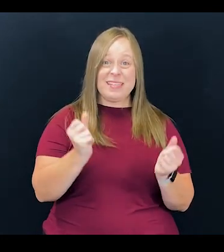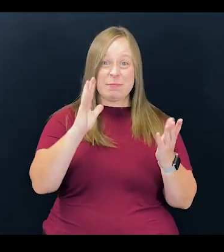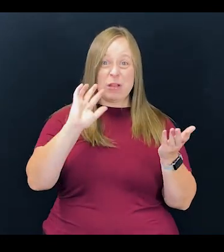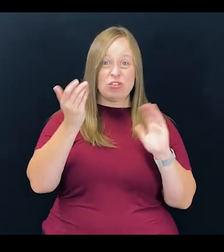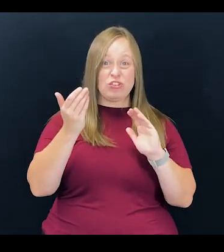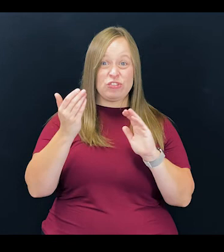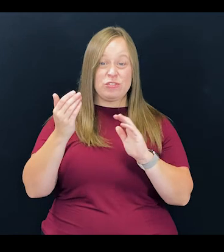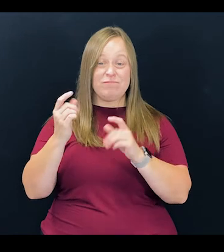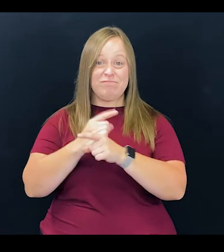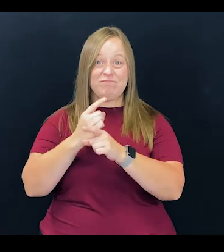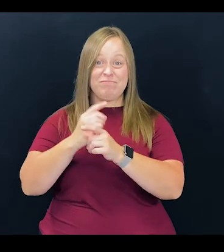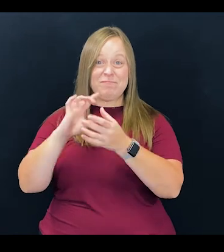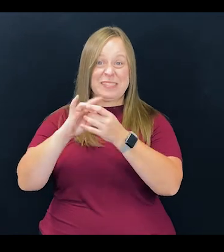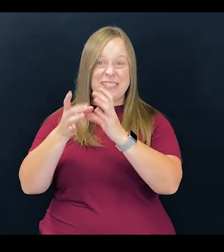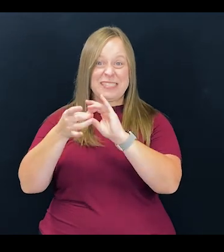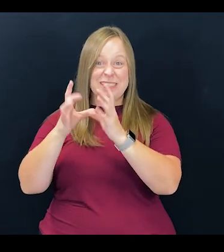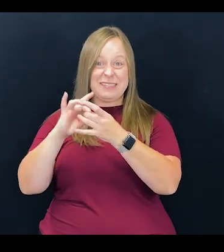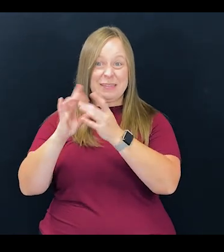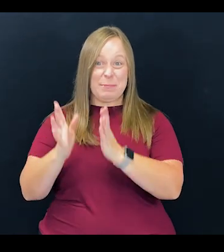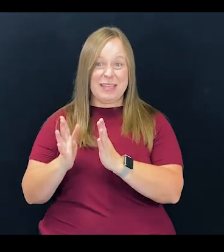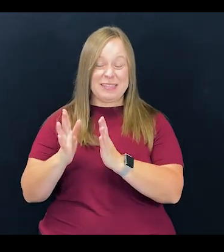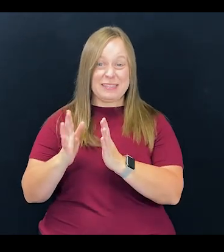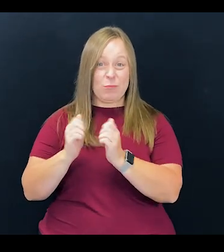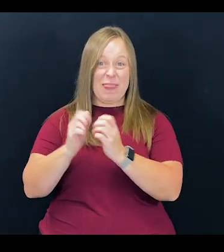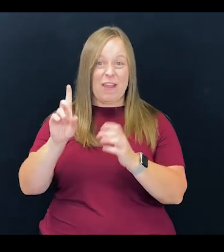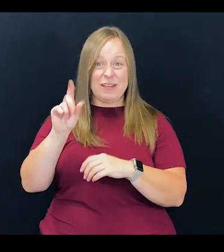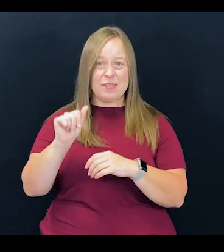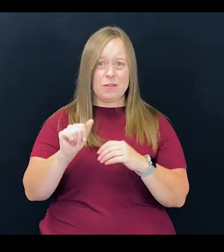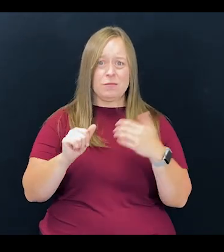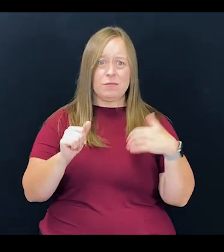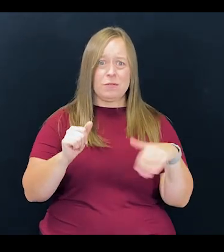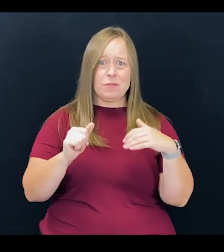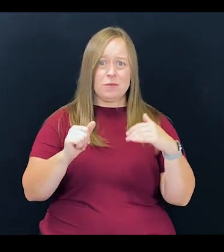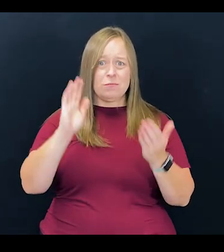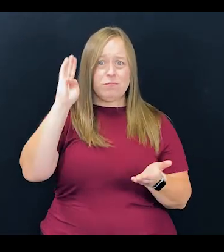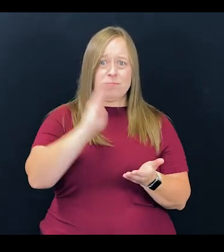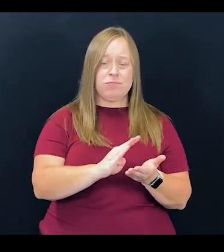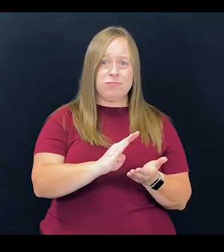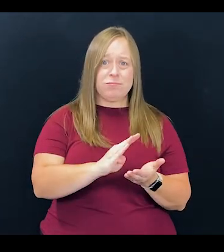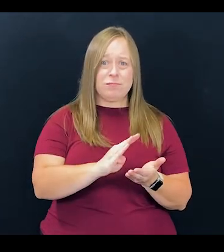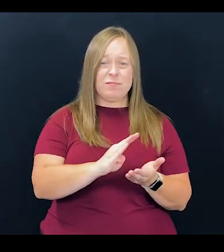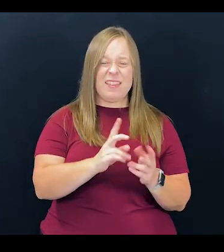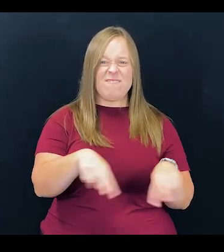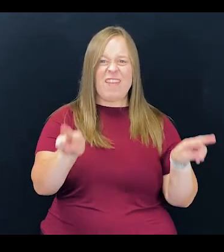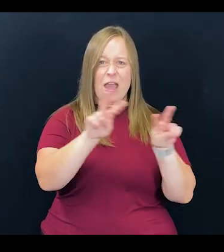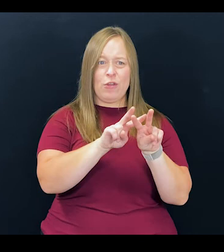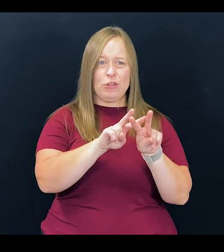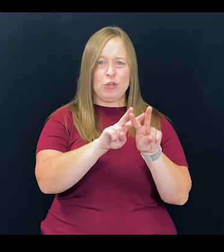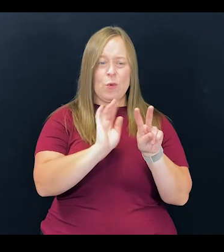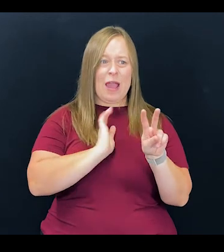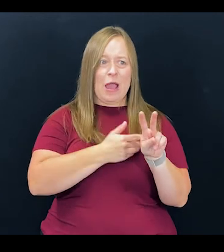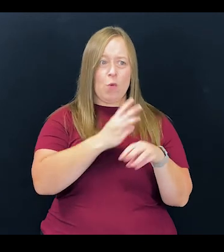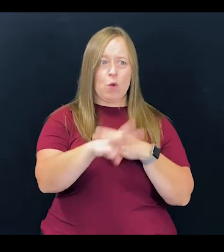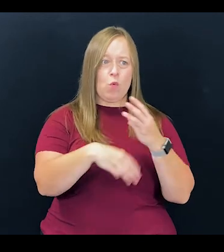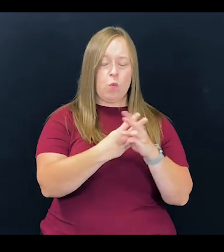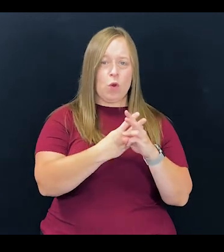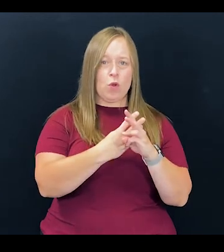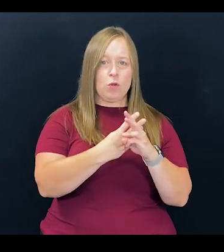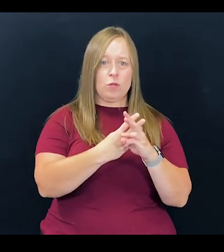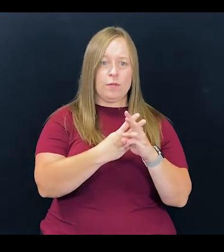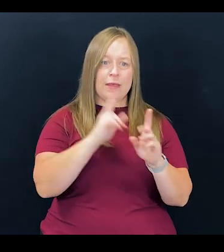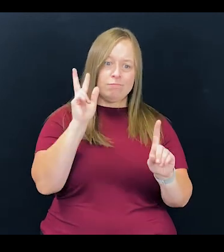dollar as compared to the non-disabled athletes, that low pay really is reflective of the value that